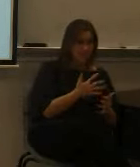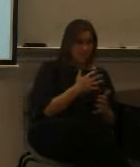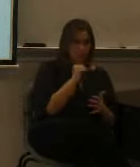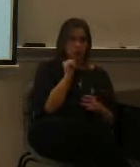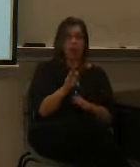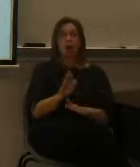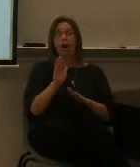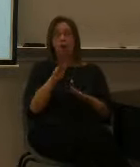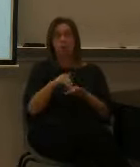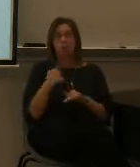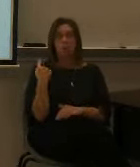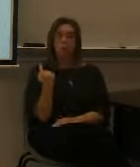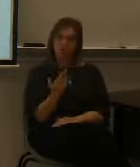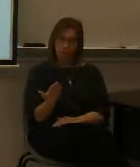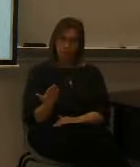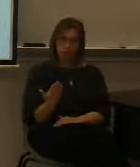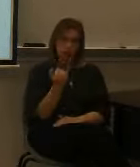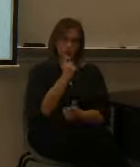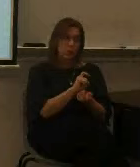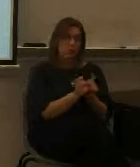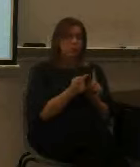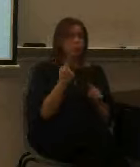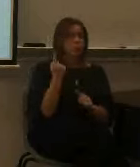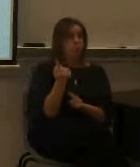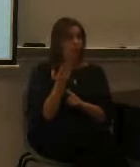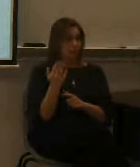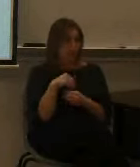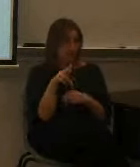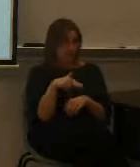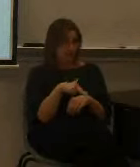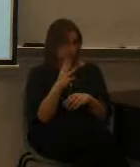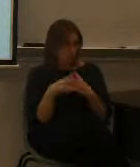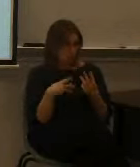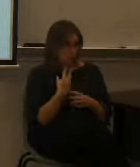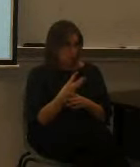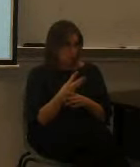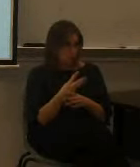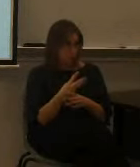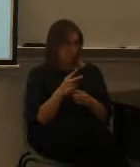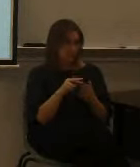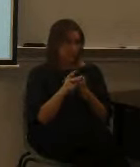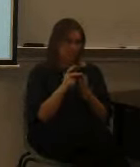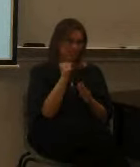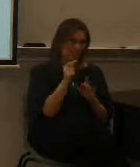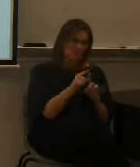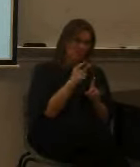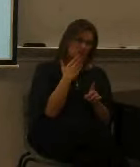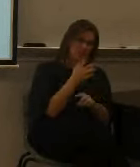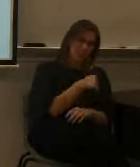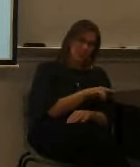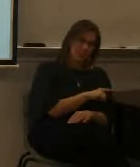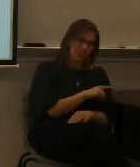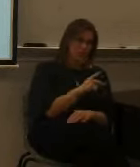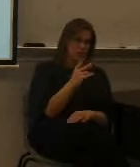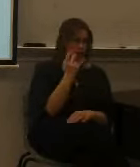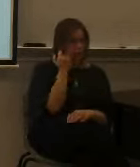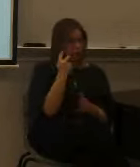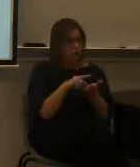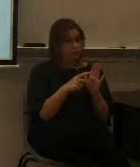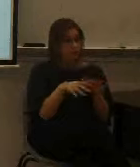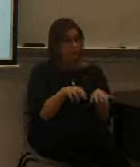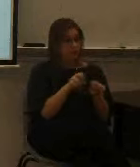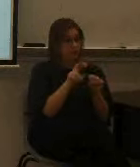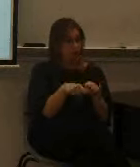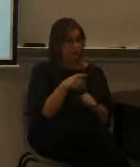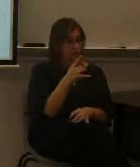do one thing in the natural world, that means you're precluding your ability to do the other. Whether it's talking about taking up light, whether it's talking